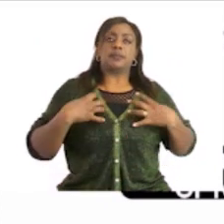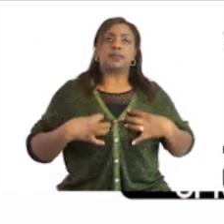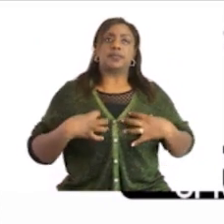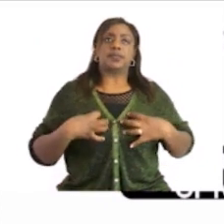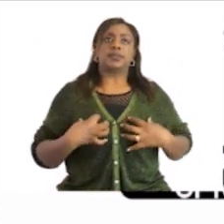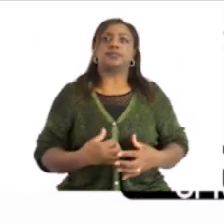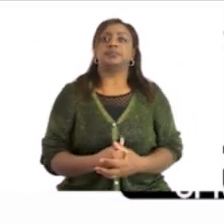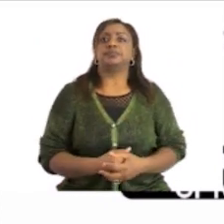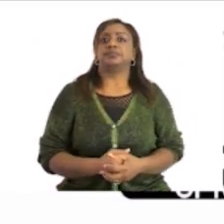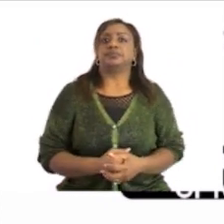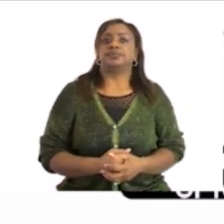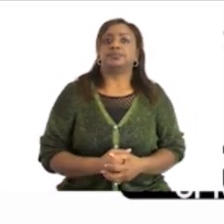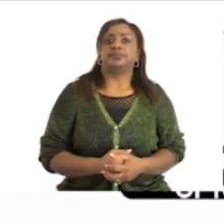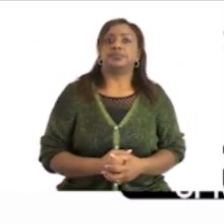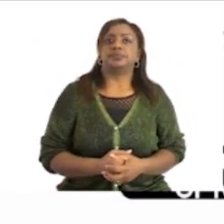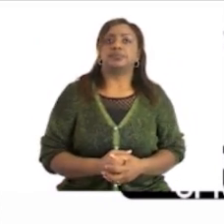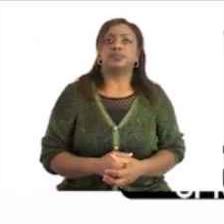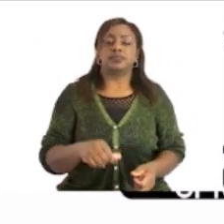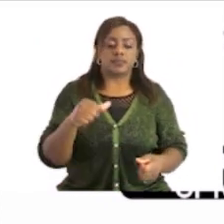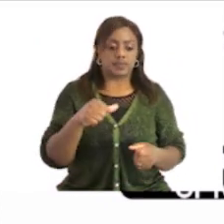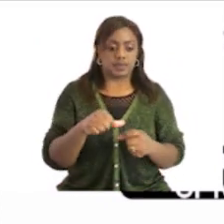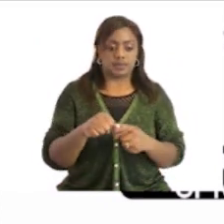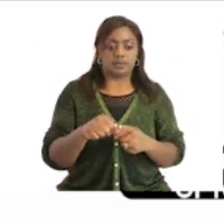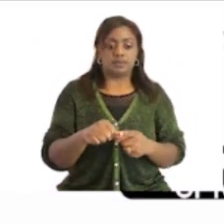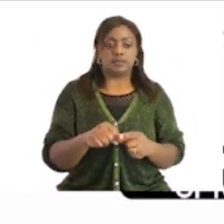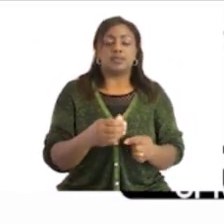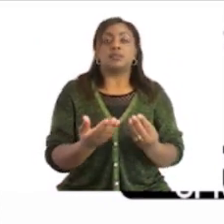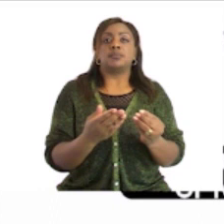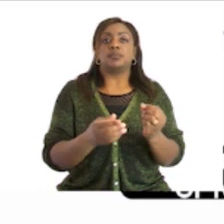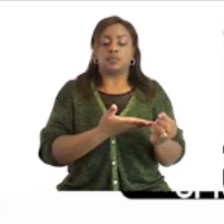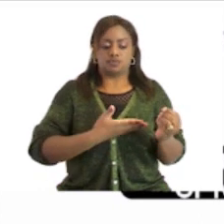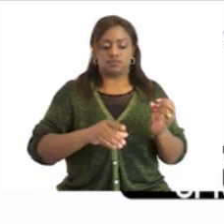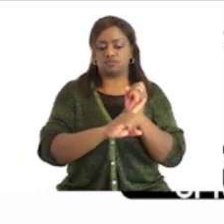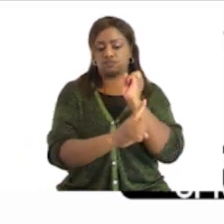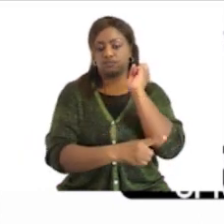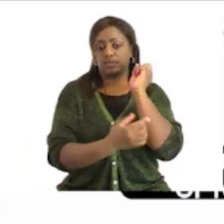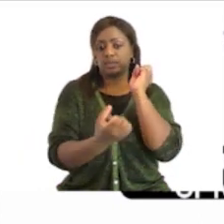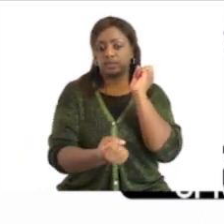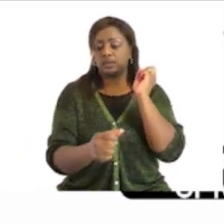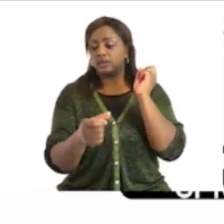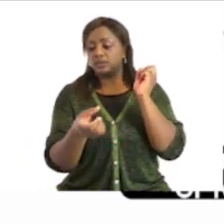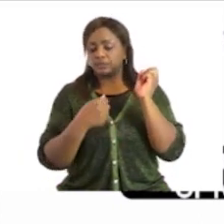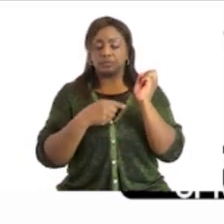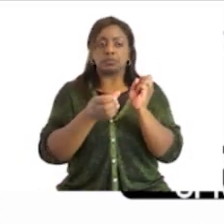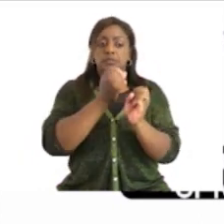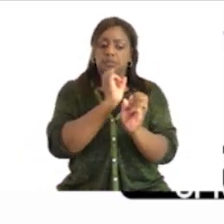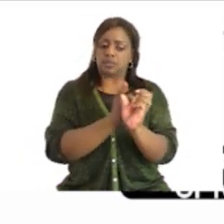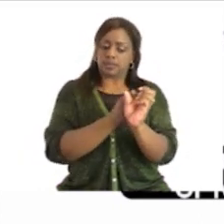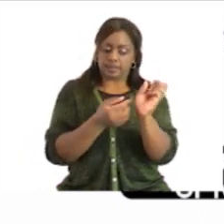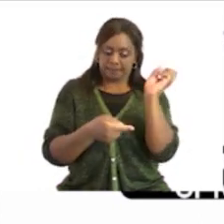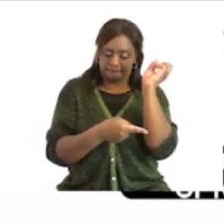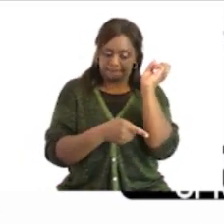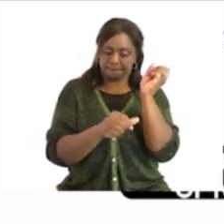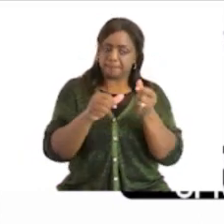And while we're talking about families, when a woman is pregnant and she drinks alcohol, then that baby will be born with something that